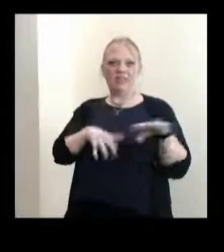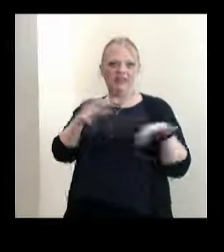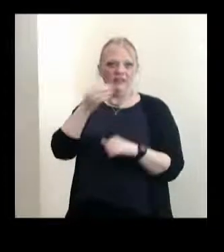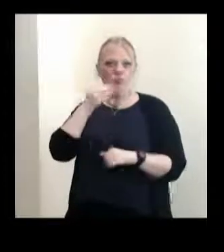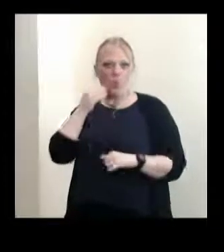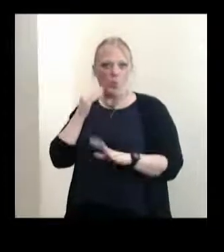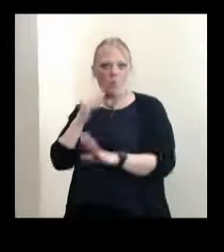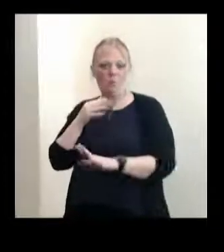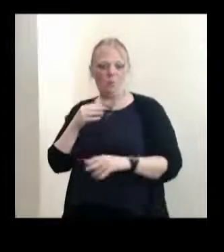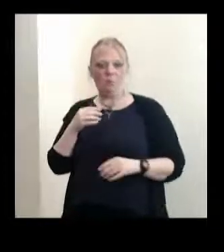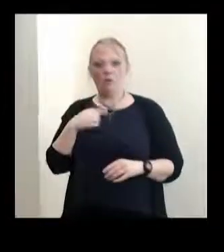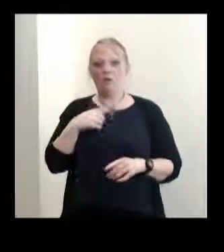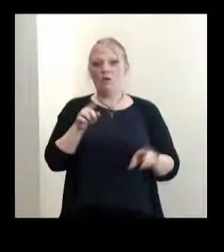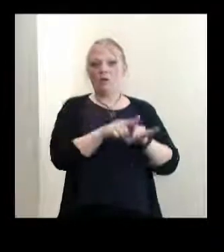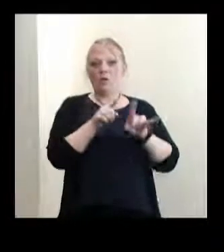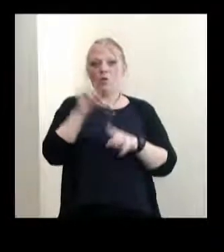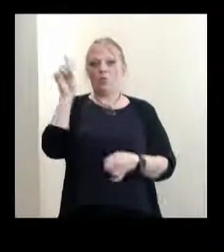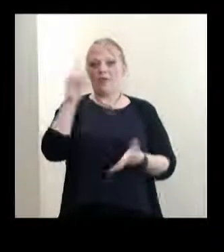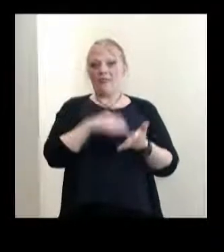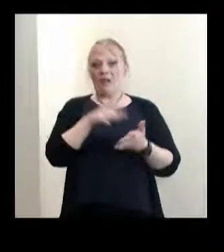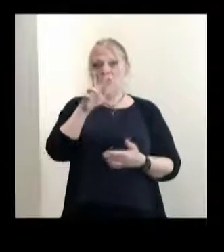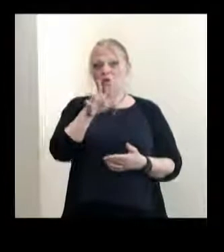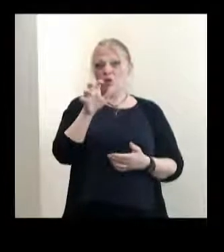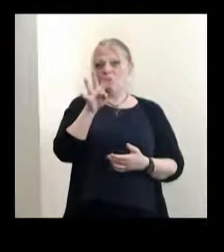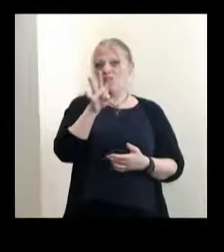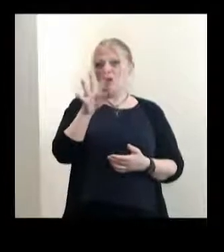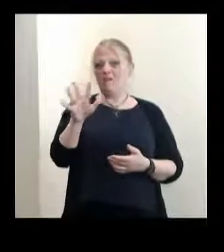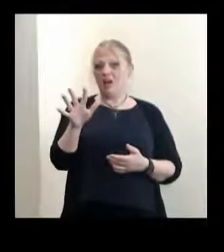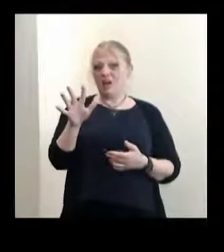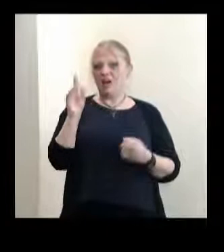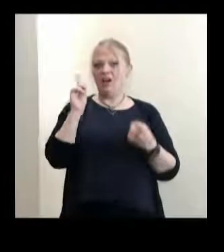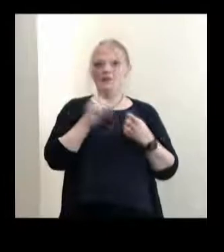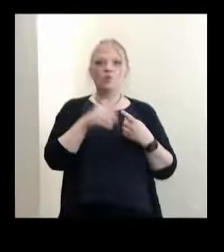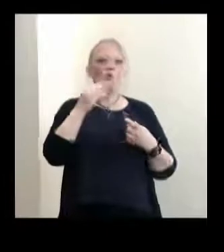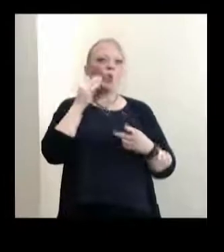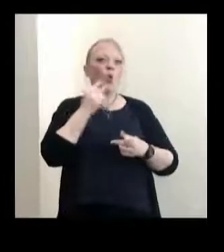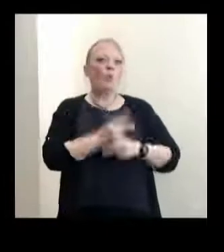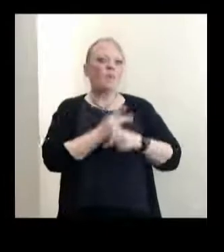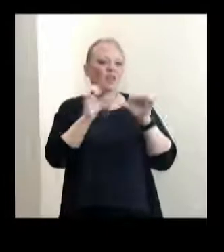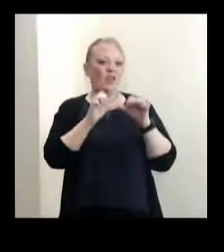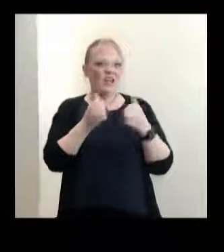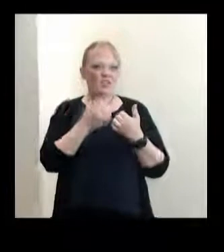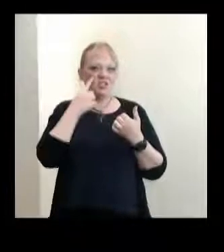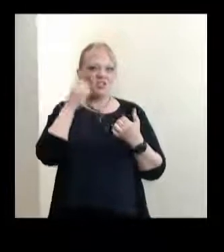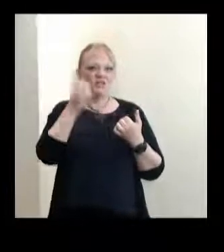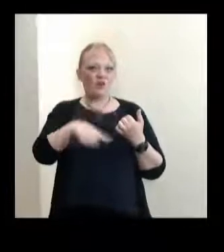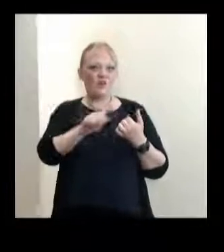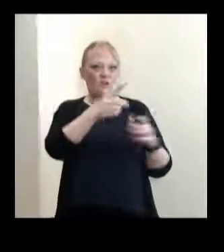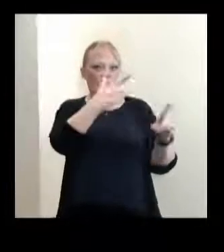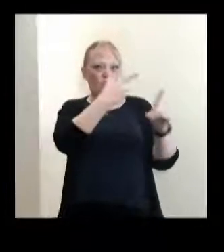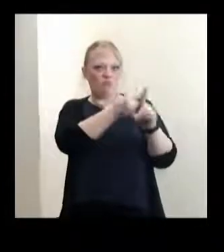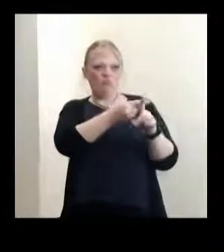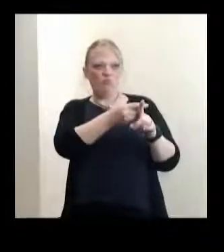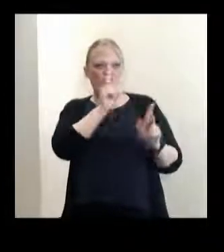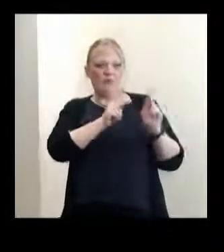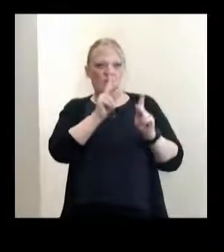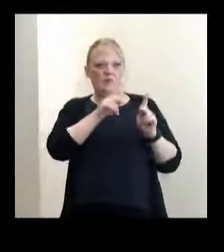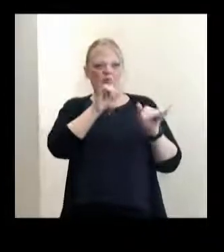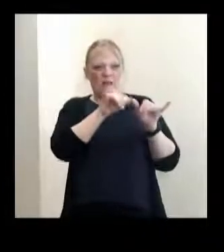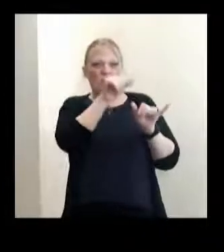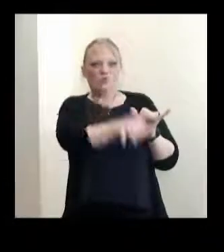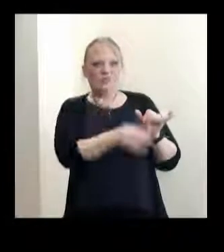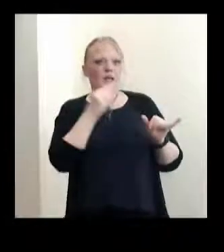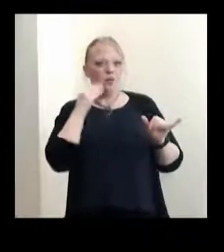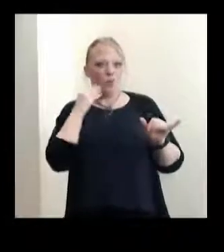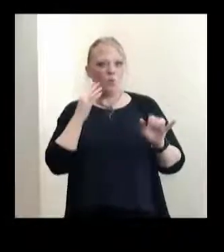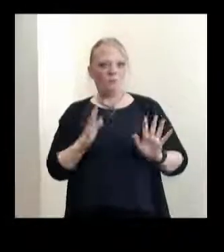we've distributed 1,345 to home care agencies for them to vaccinate the homebound and home limited.